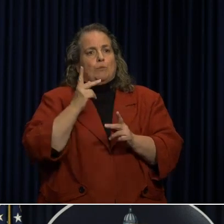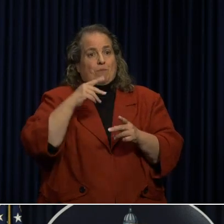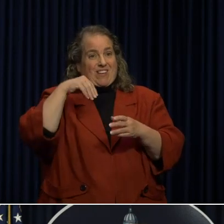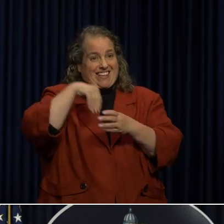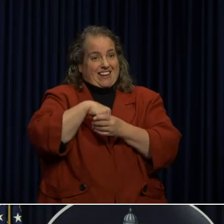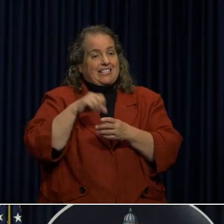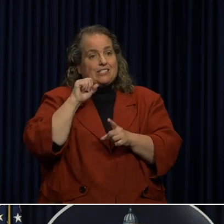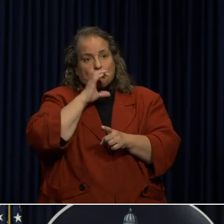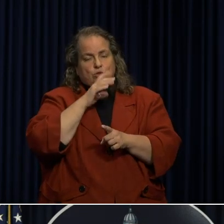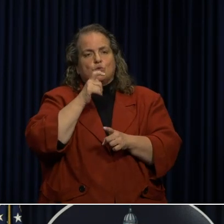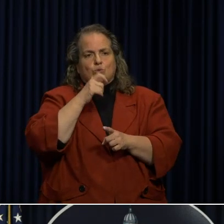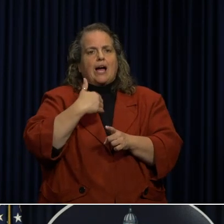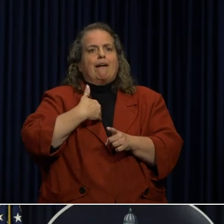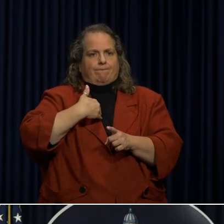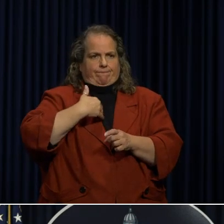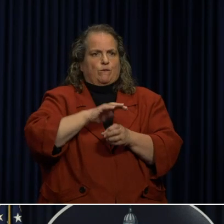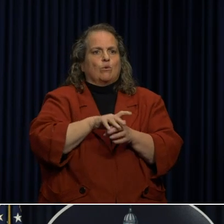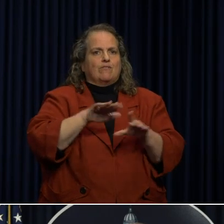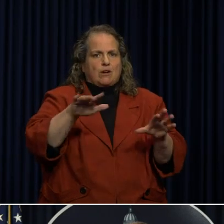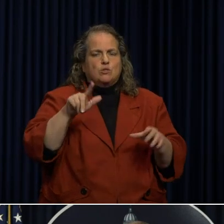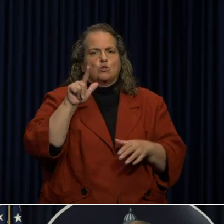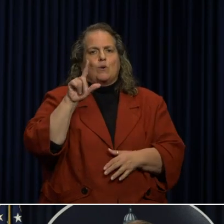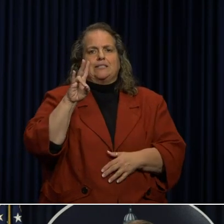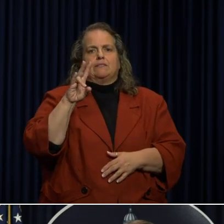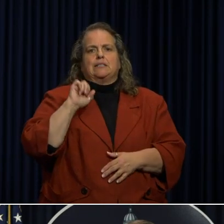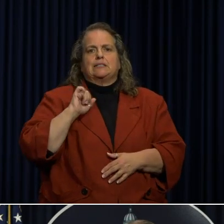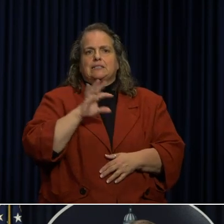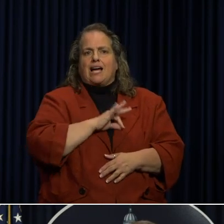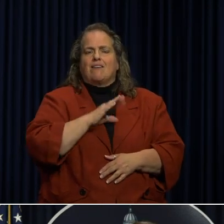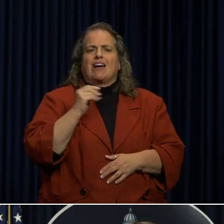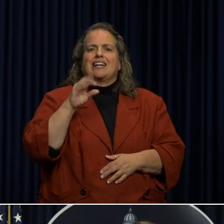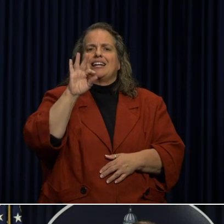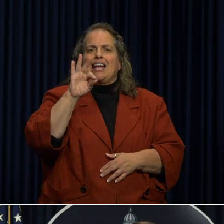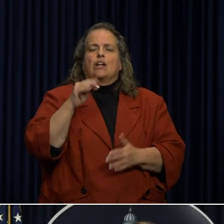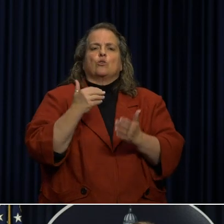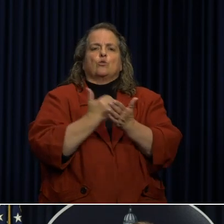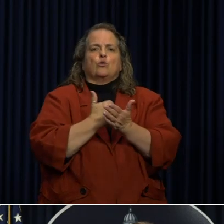positive, 27 staff, and we have 9 new deaths,